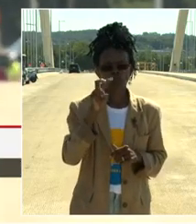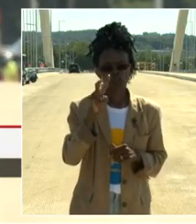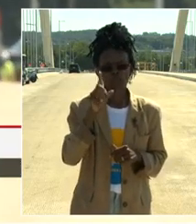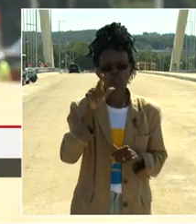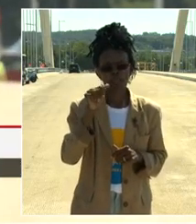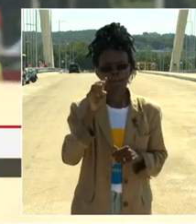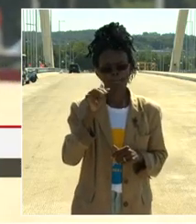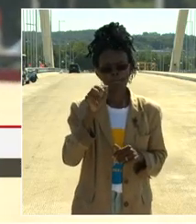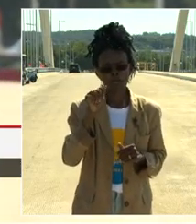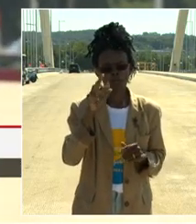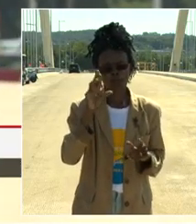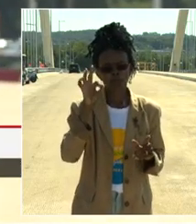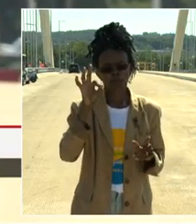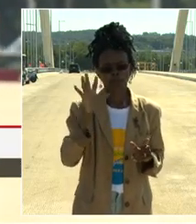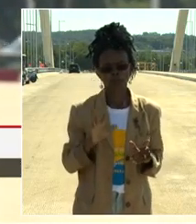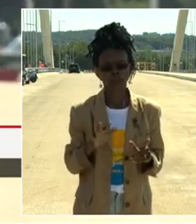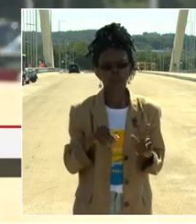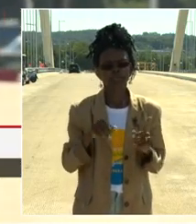Morris,